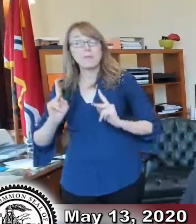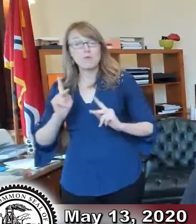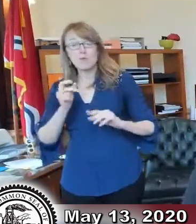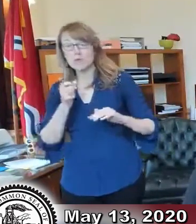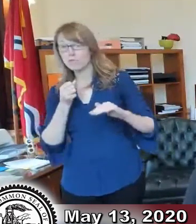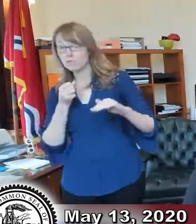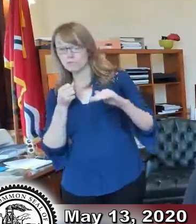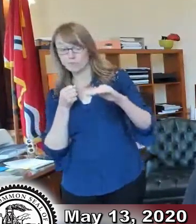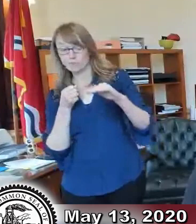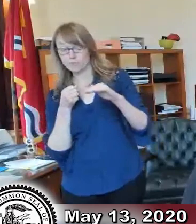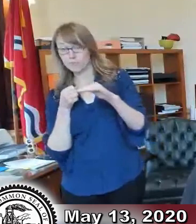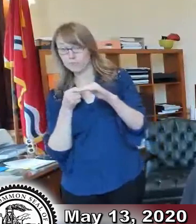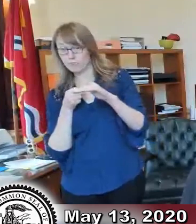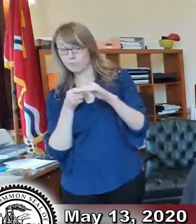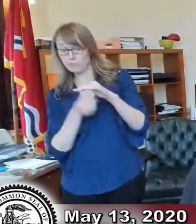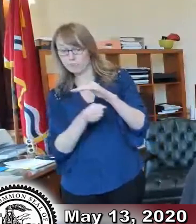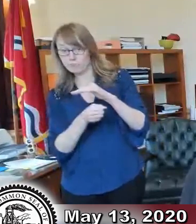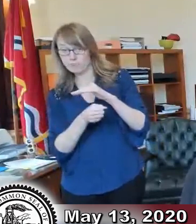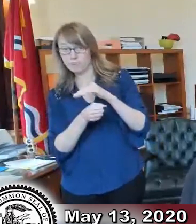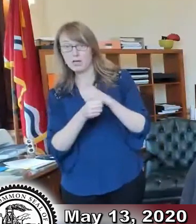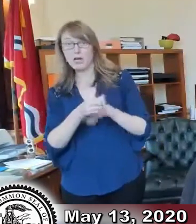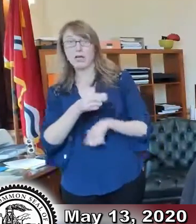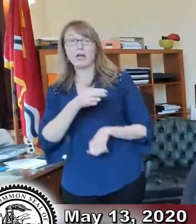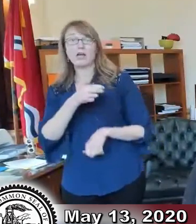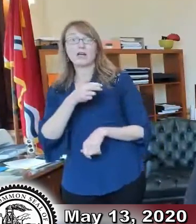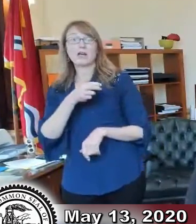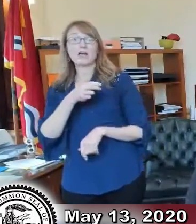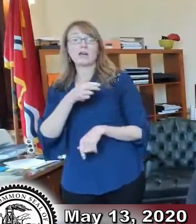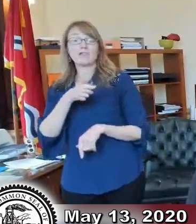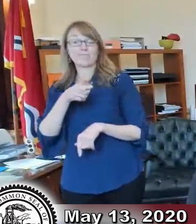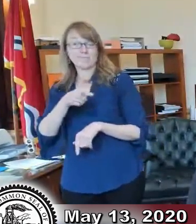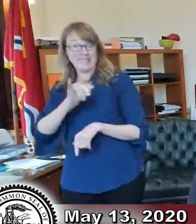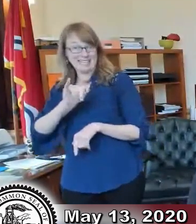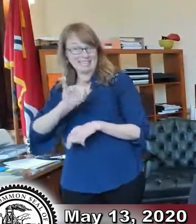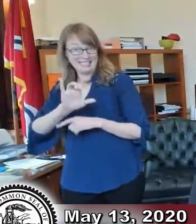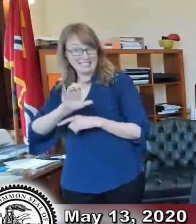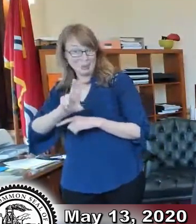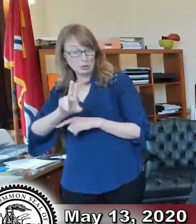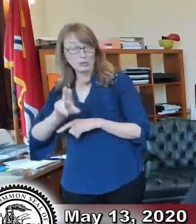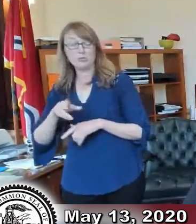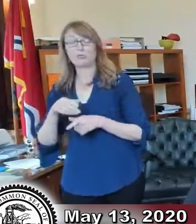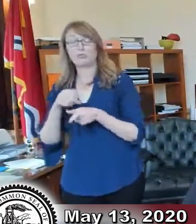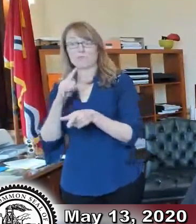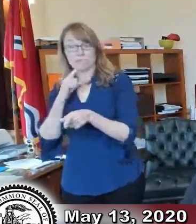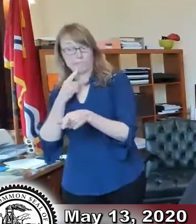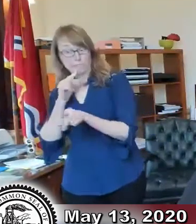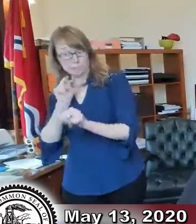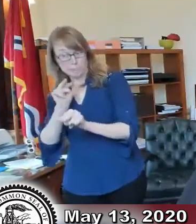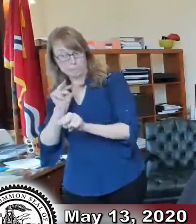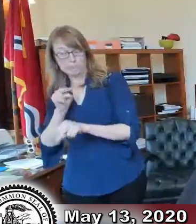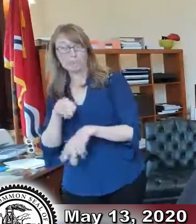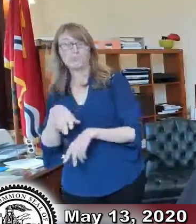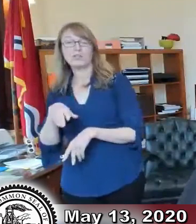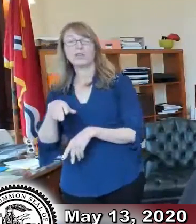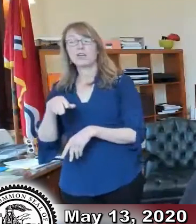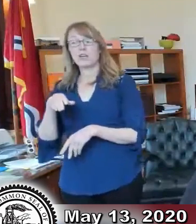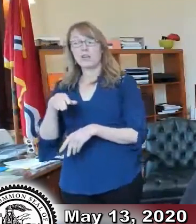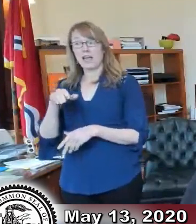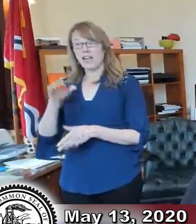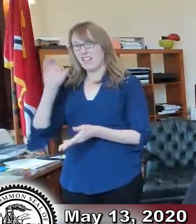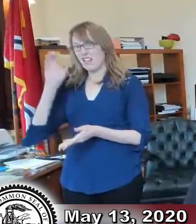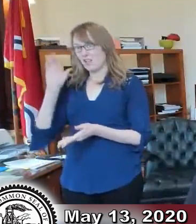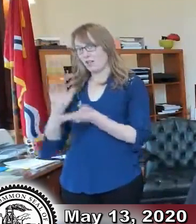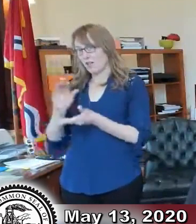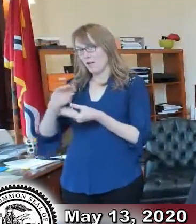in the ICU and fewer people on ventilators, and that is a very good indicator, of course, of how